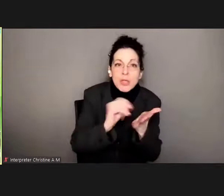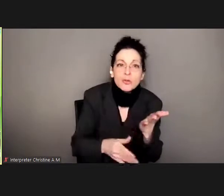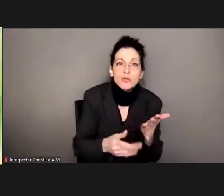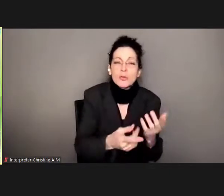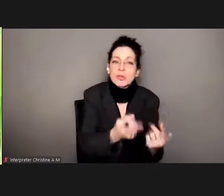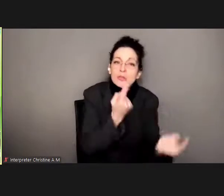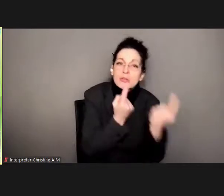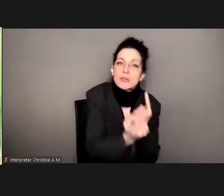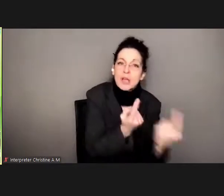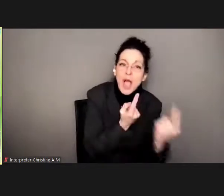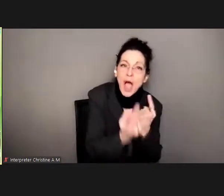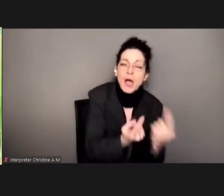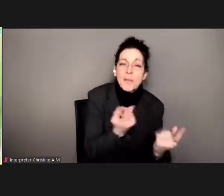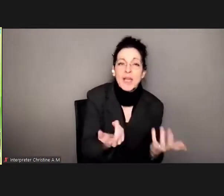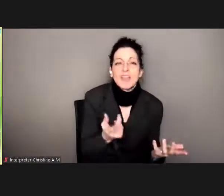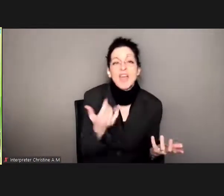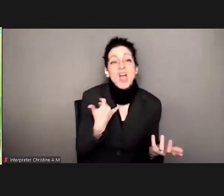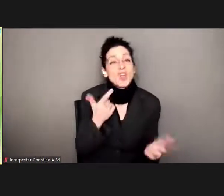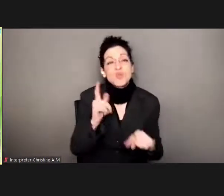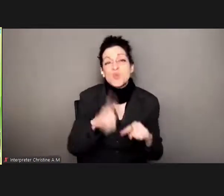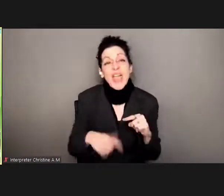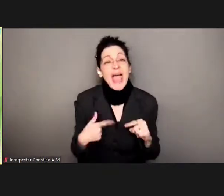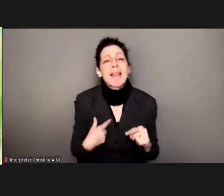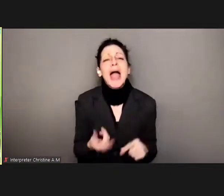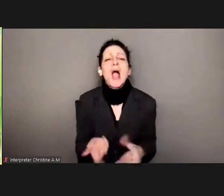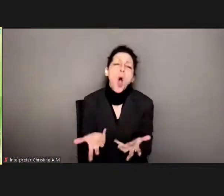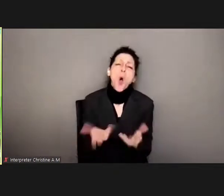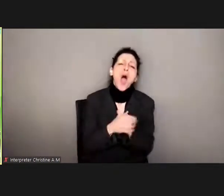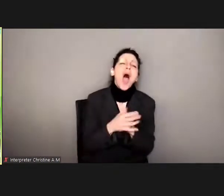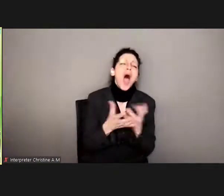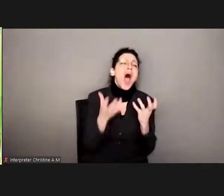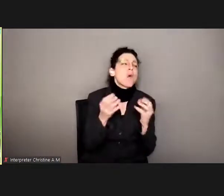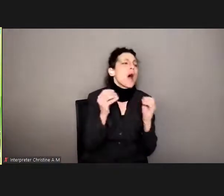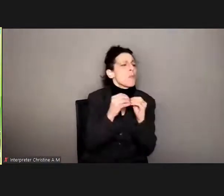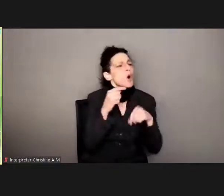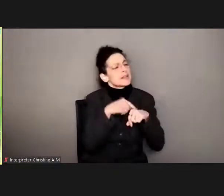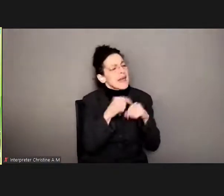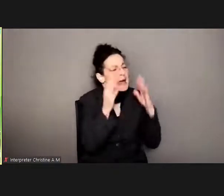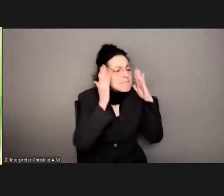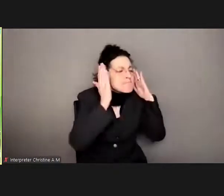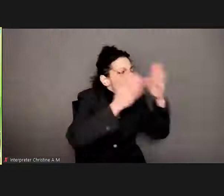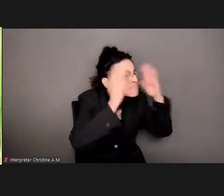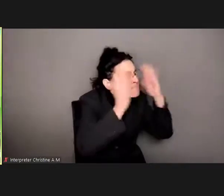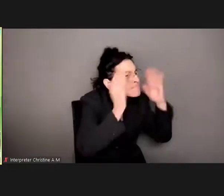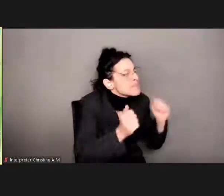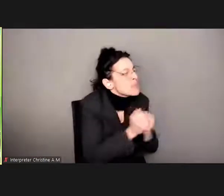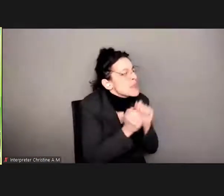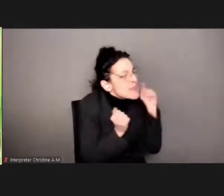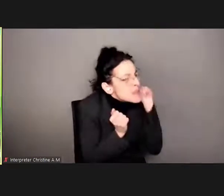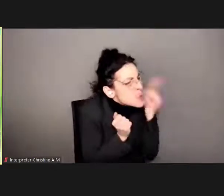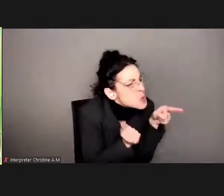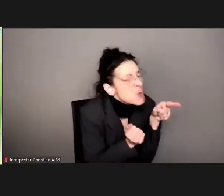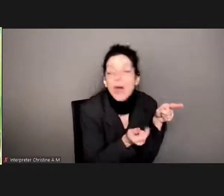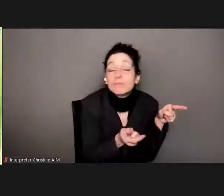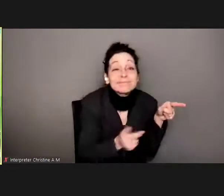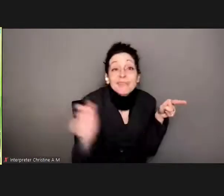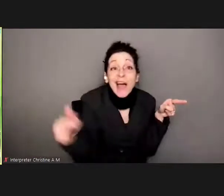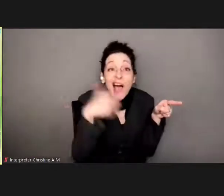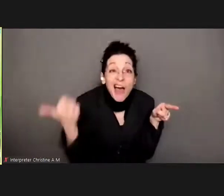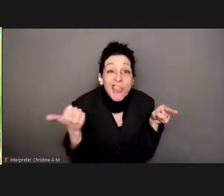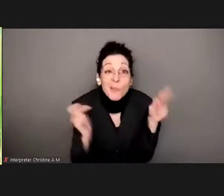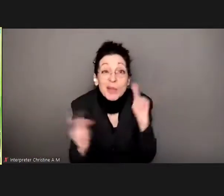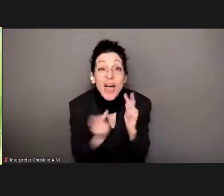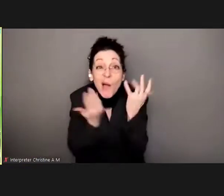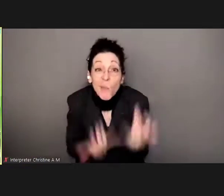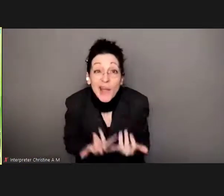I'm going to take a little longer for this one, because there's a line of people you're affecting by doing that. Not to mention you're affecting